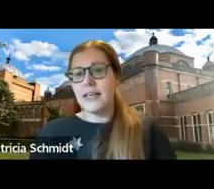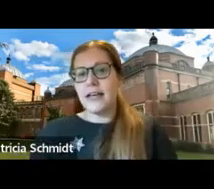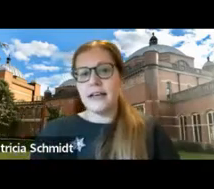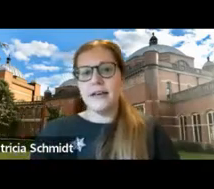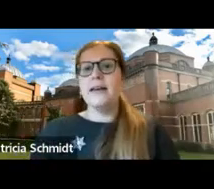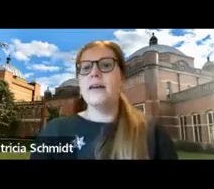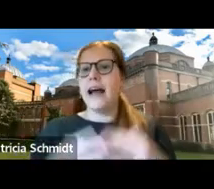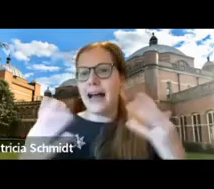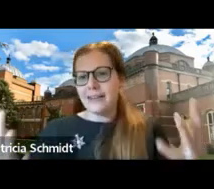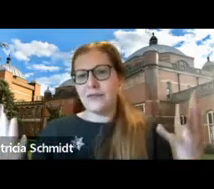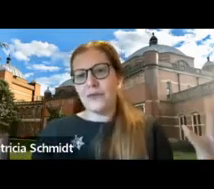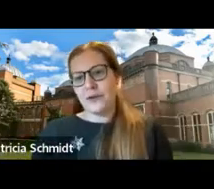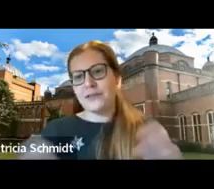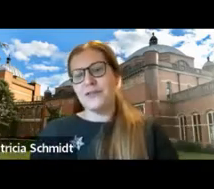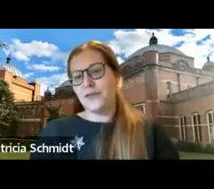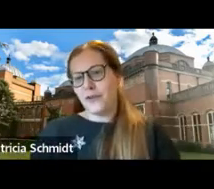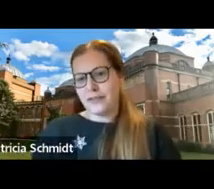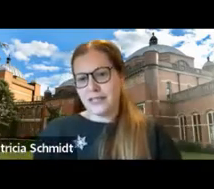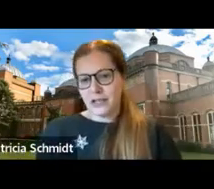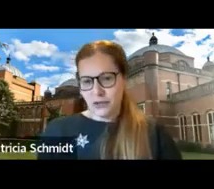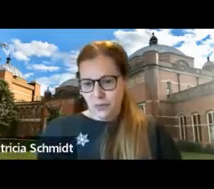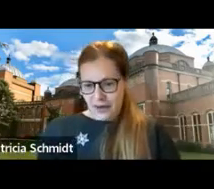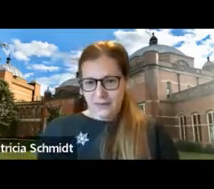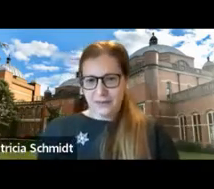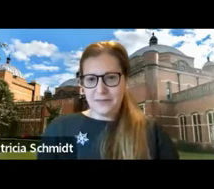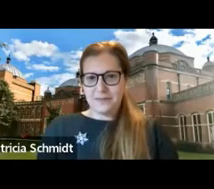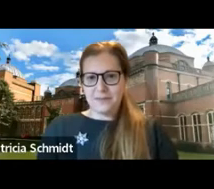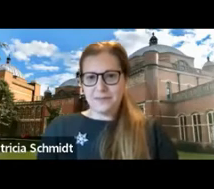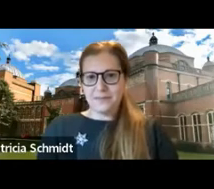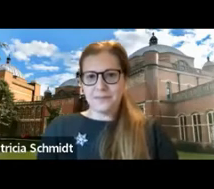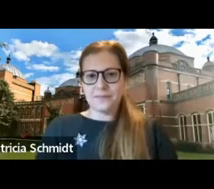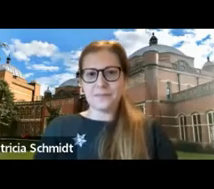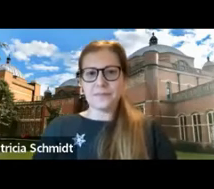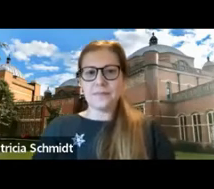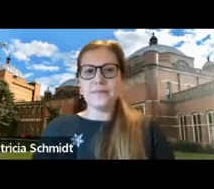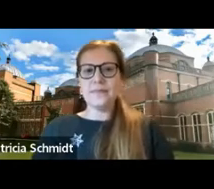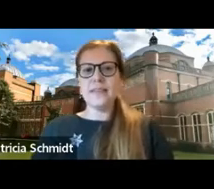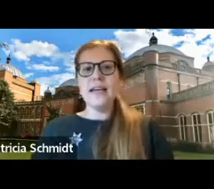light take, and of course, for gravitational waves.